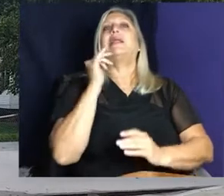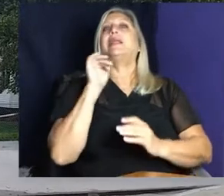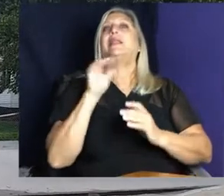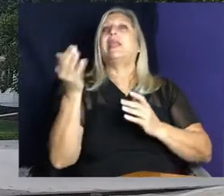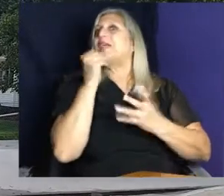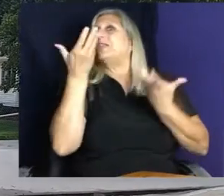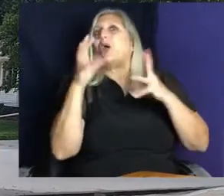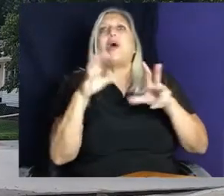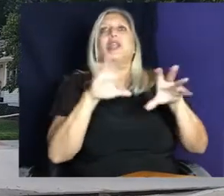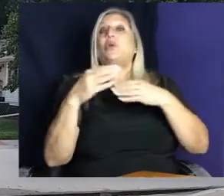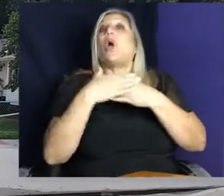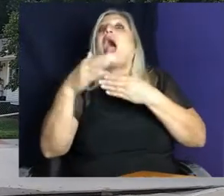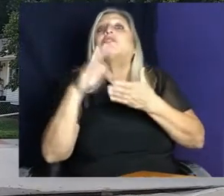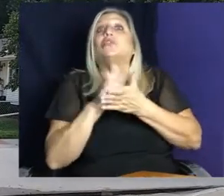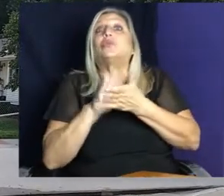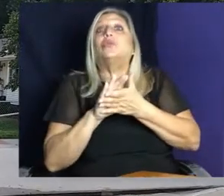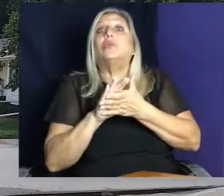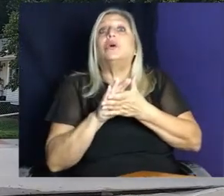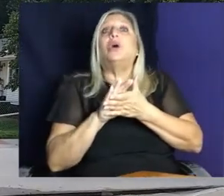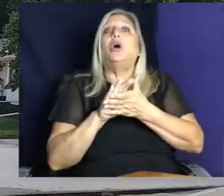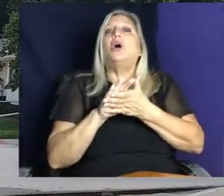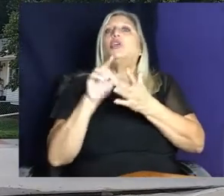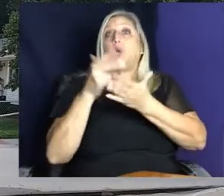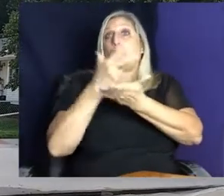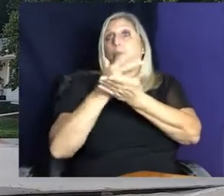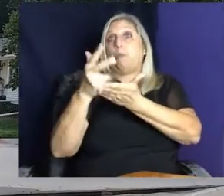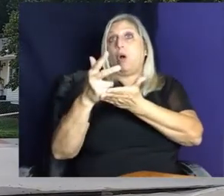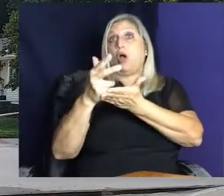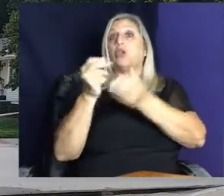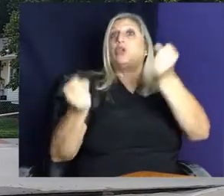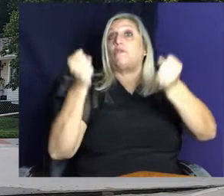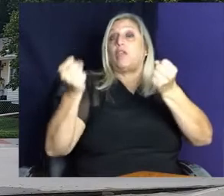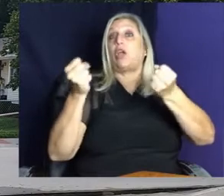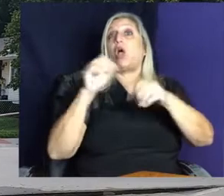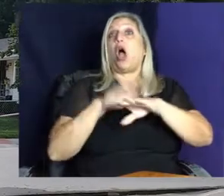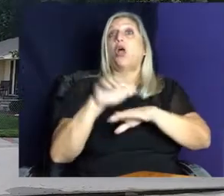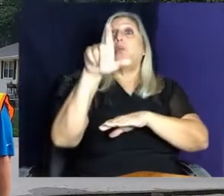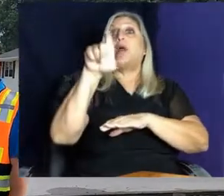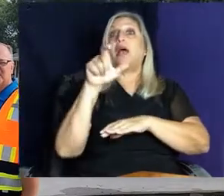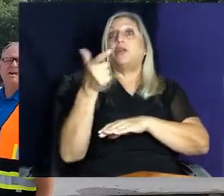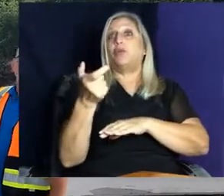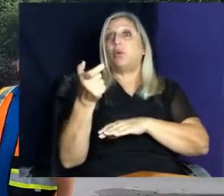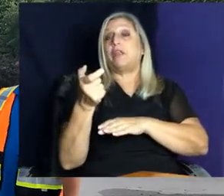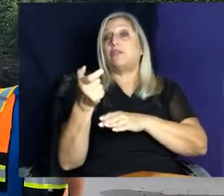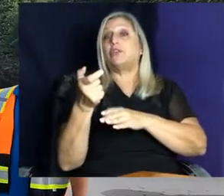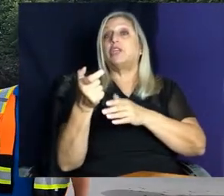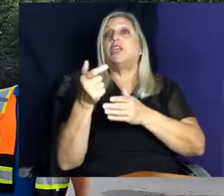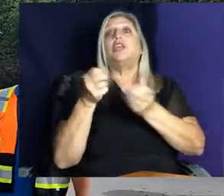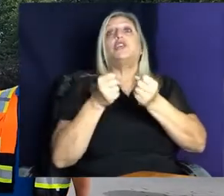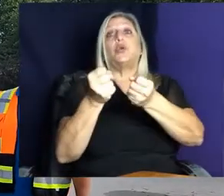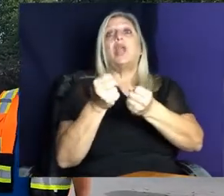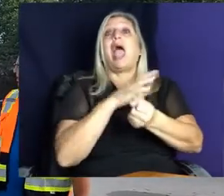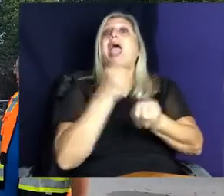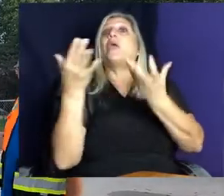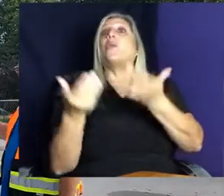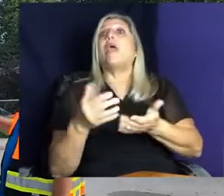Another thing that we don't want you to do after school is to park your vehicle on 121st Street and wait for your